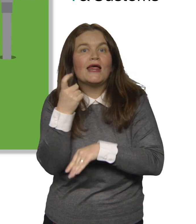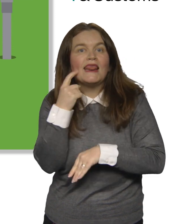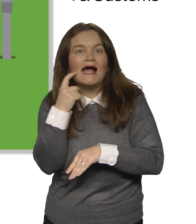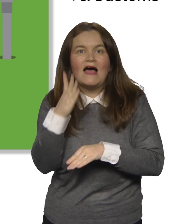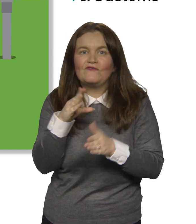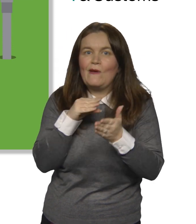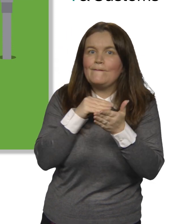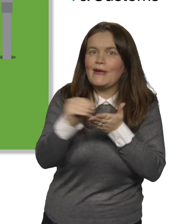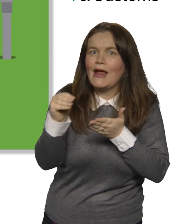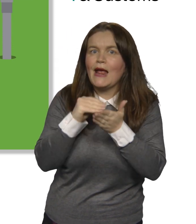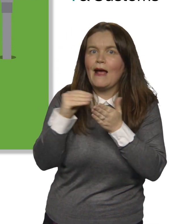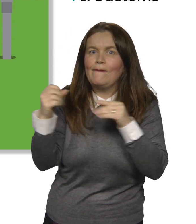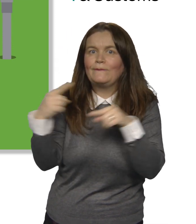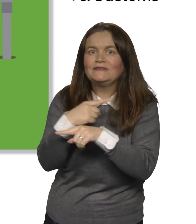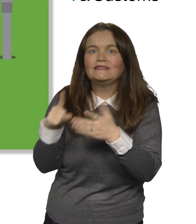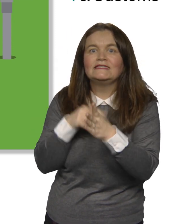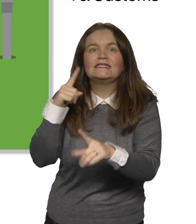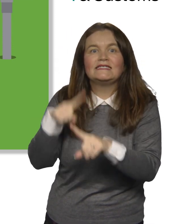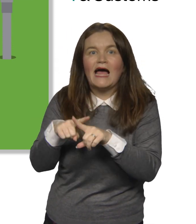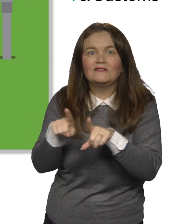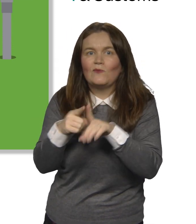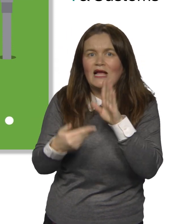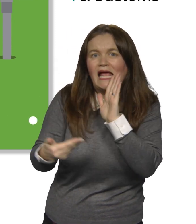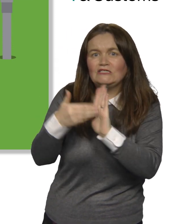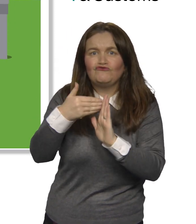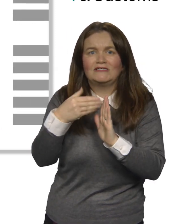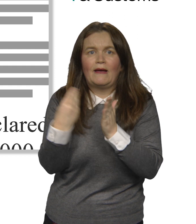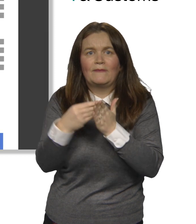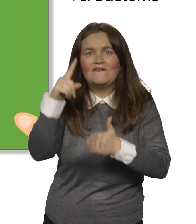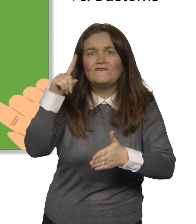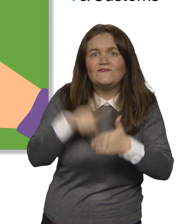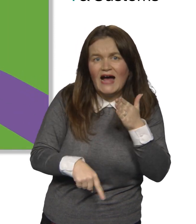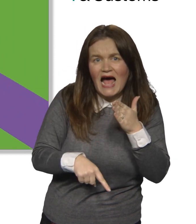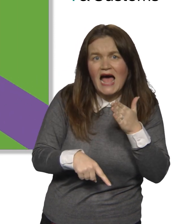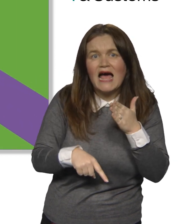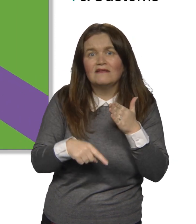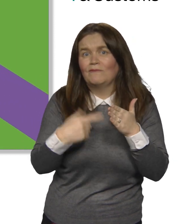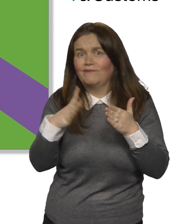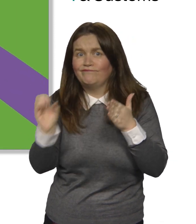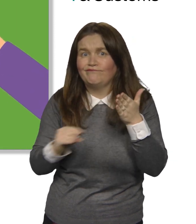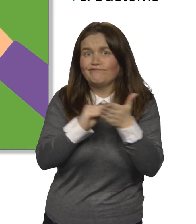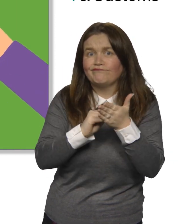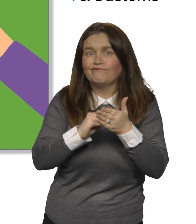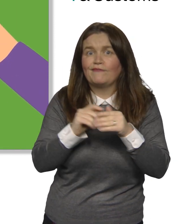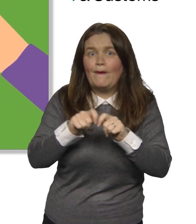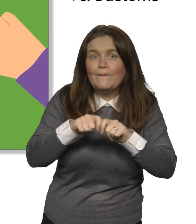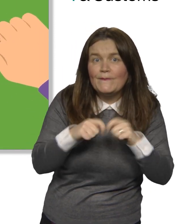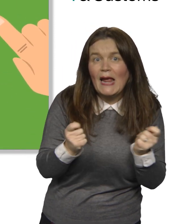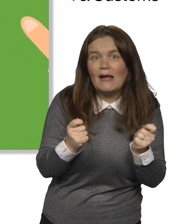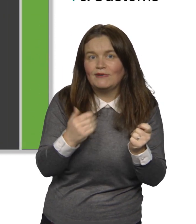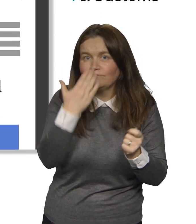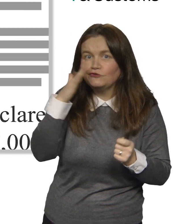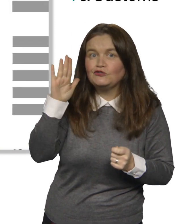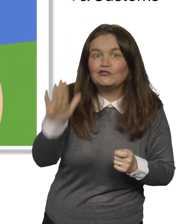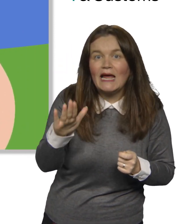to pay back all the missing tax, plus interest and financial penalties, and they're often named and shamed in the local papers. In serious